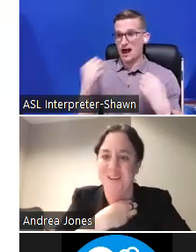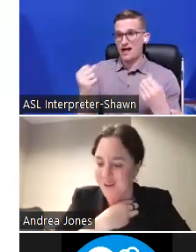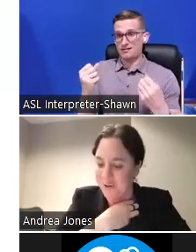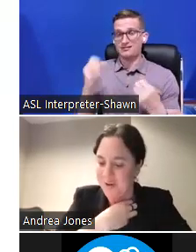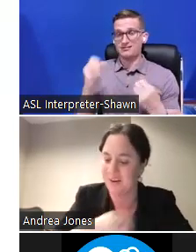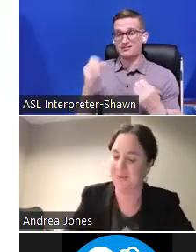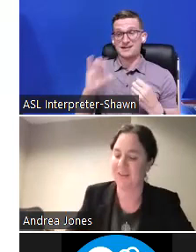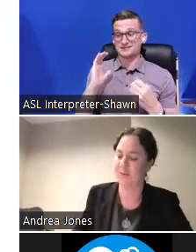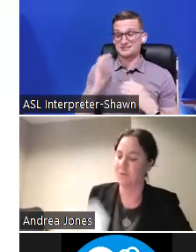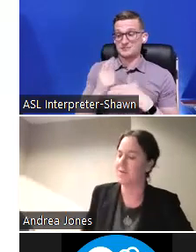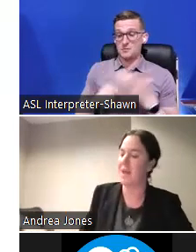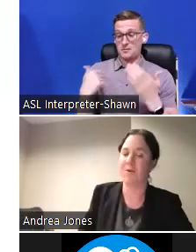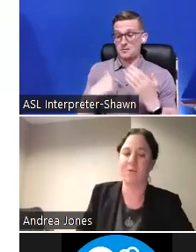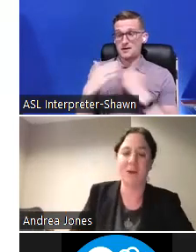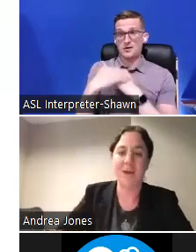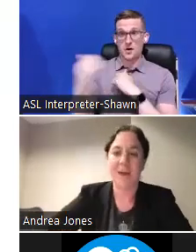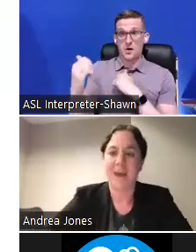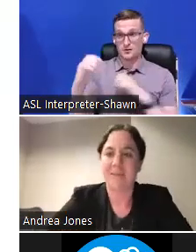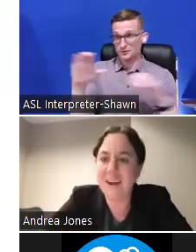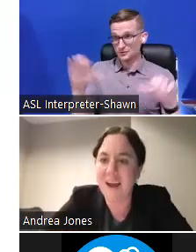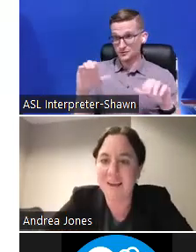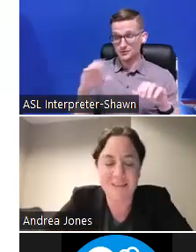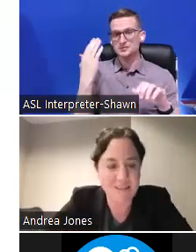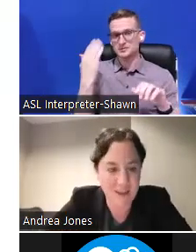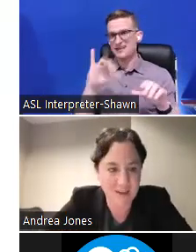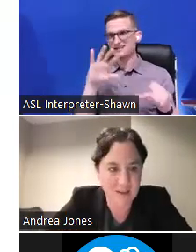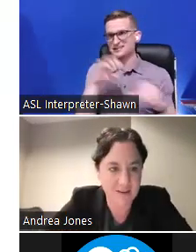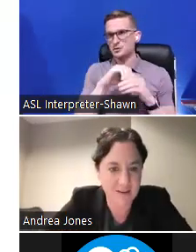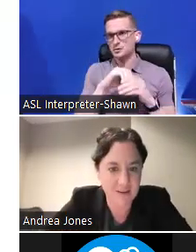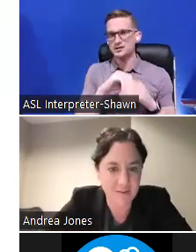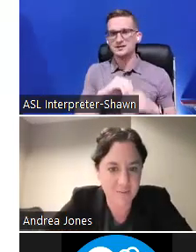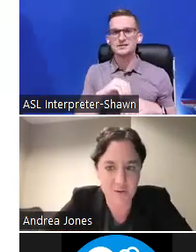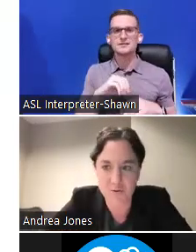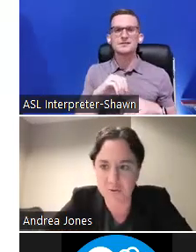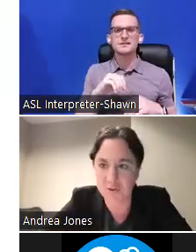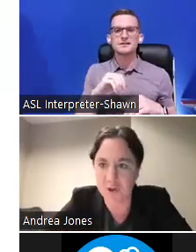is why it's included on this rundown. And then I think